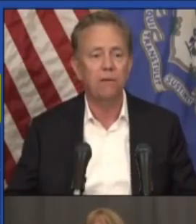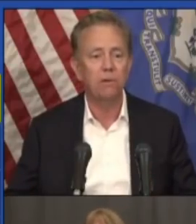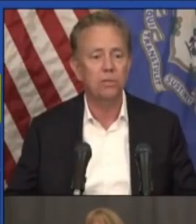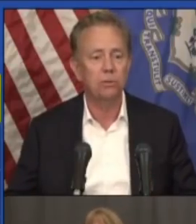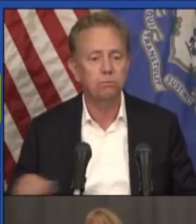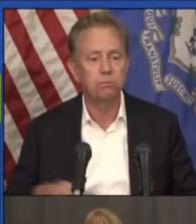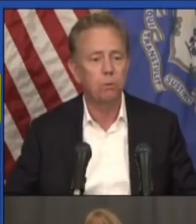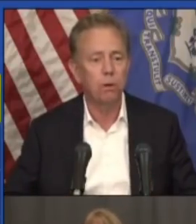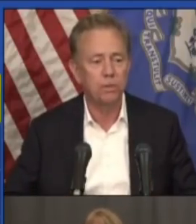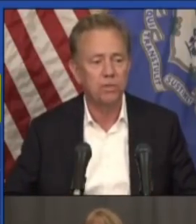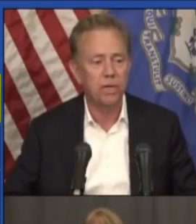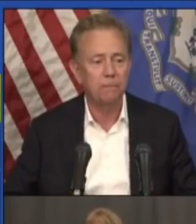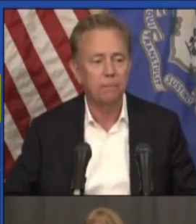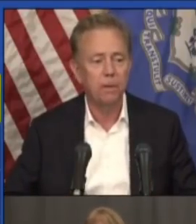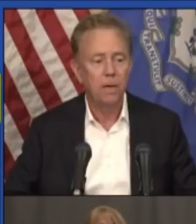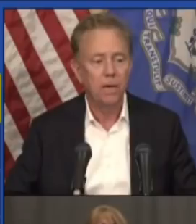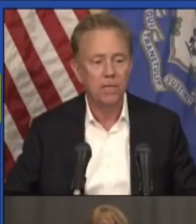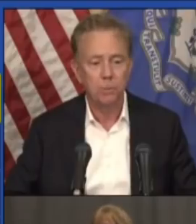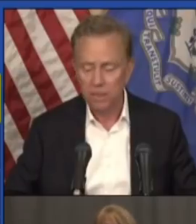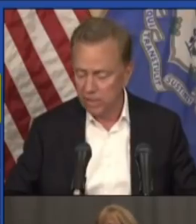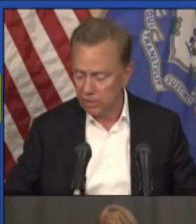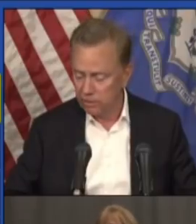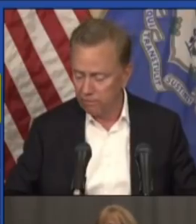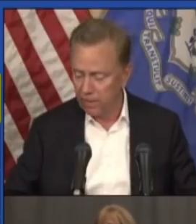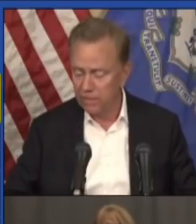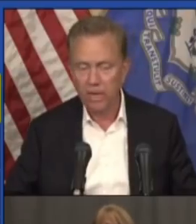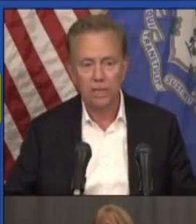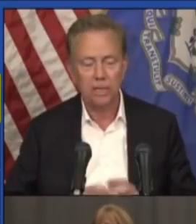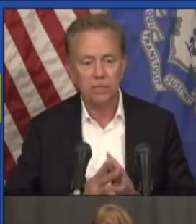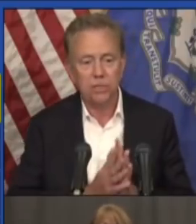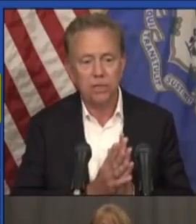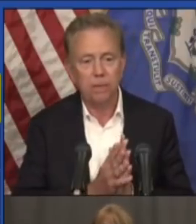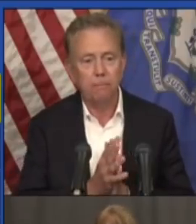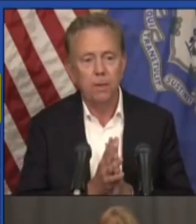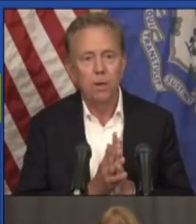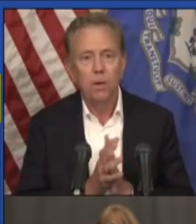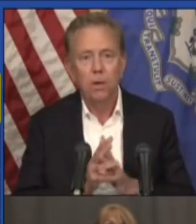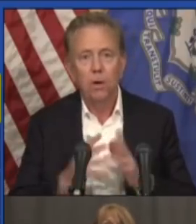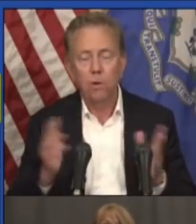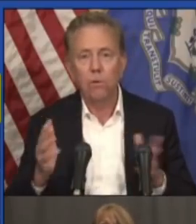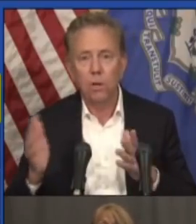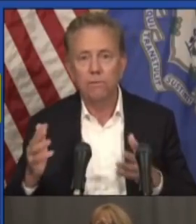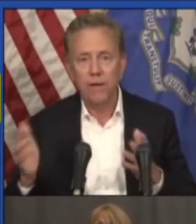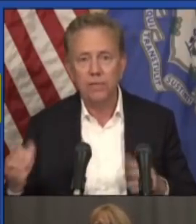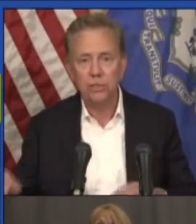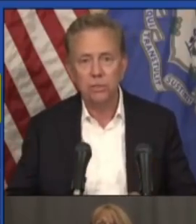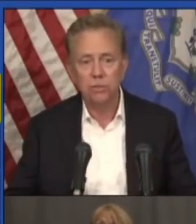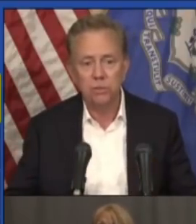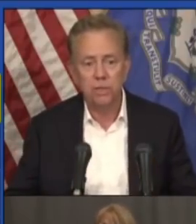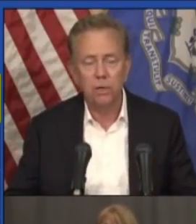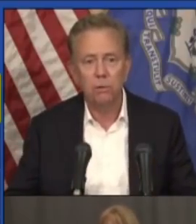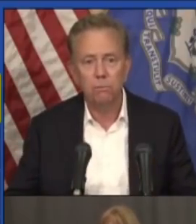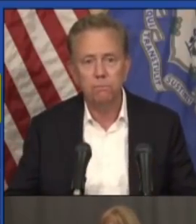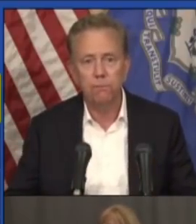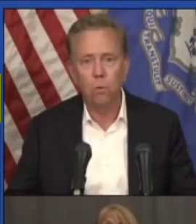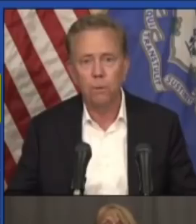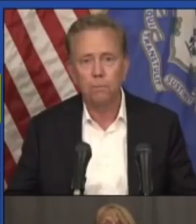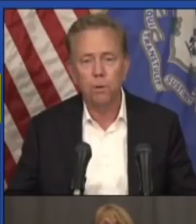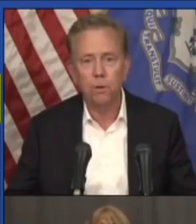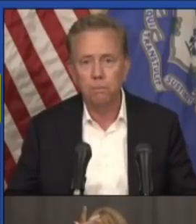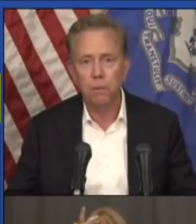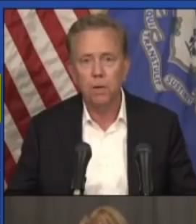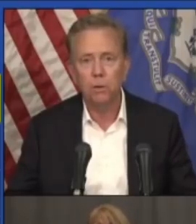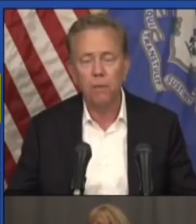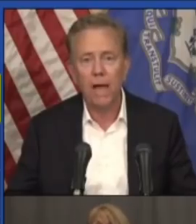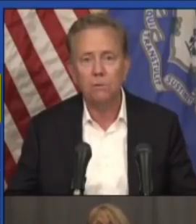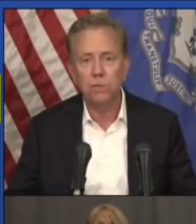7-day average, 1%, hospitalization, fatalities. Overall infections, 4